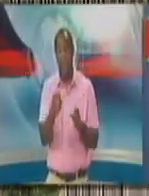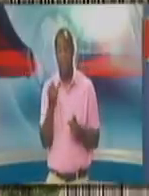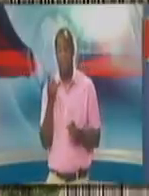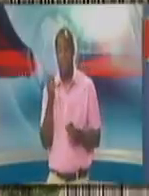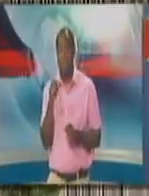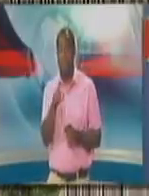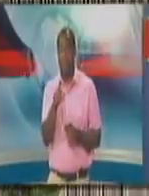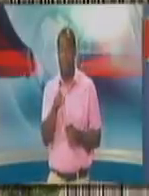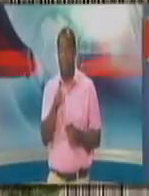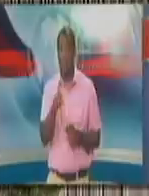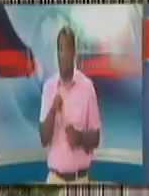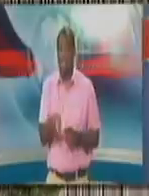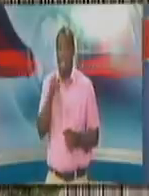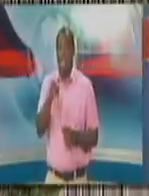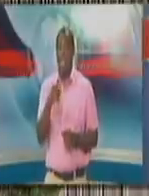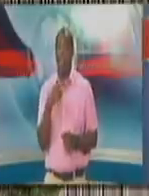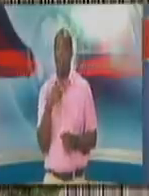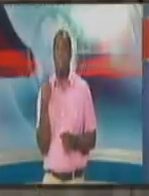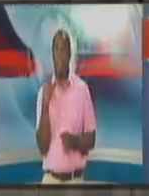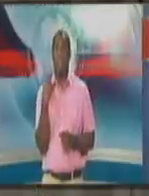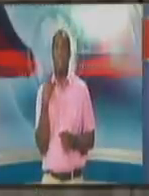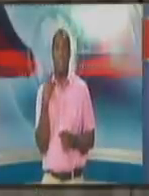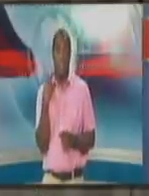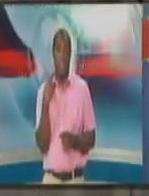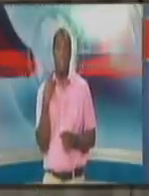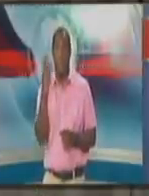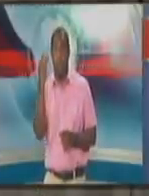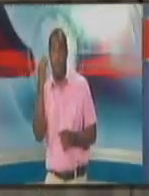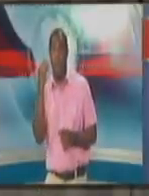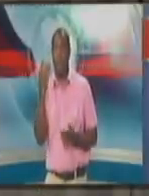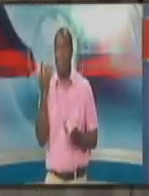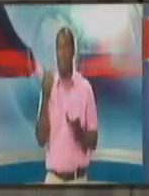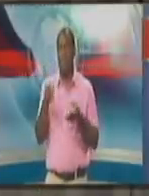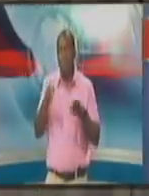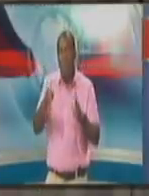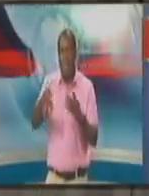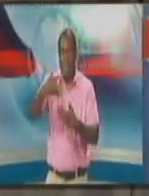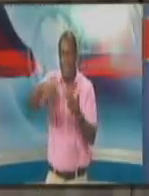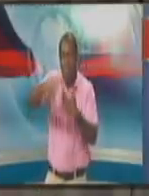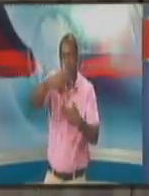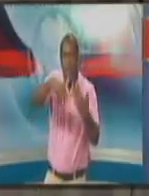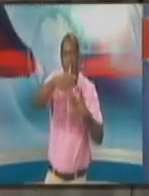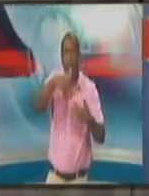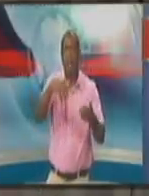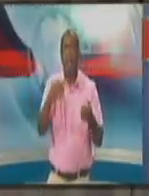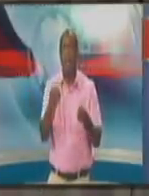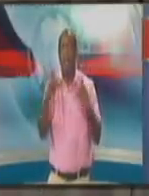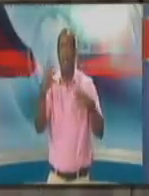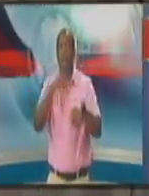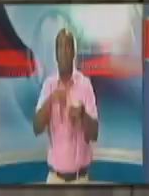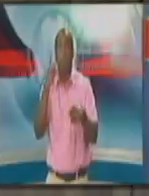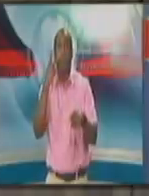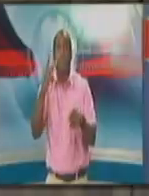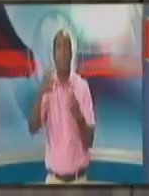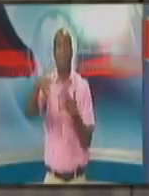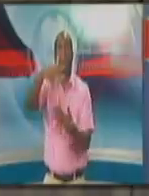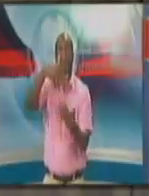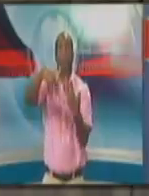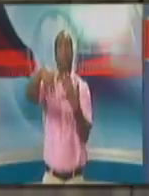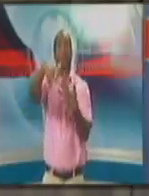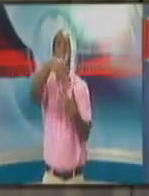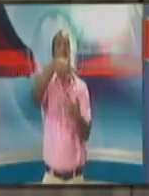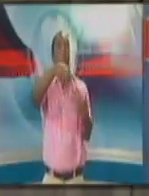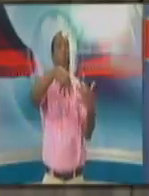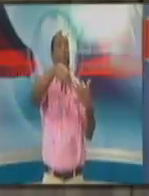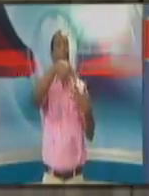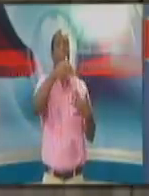described it because of the way they interact. Difficult sometimes in clusters that you have a lot of people mingling together. There's no social